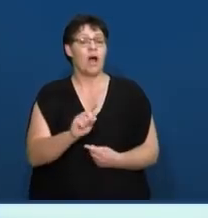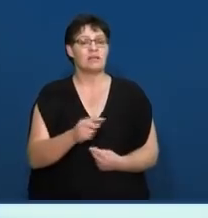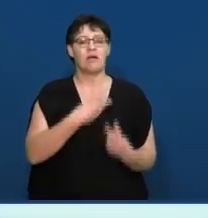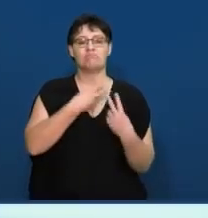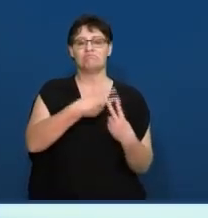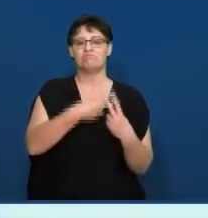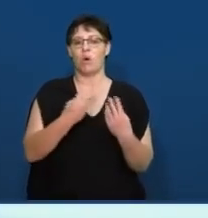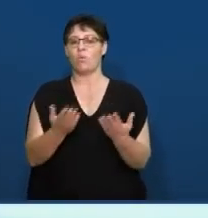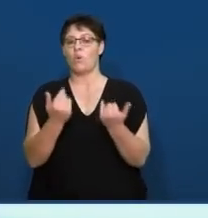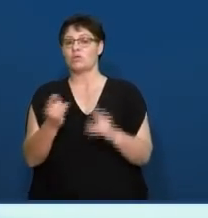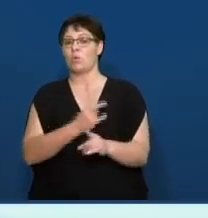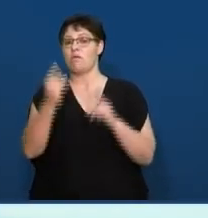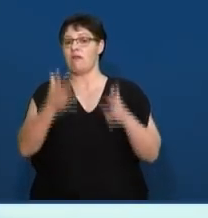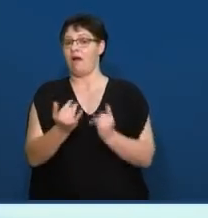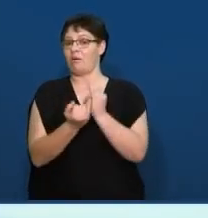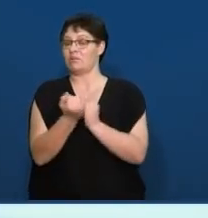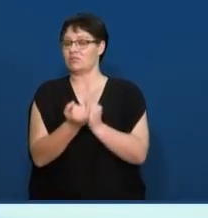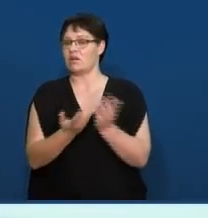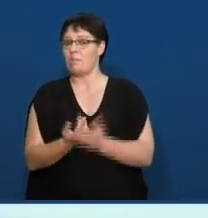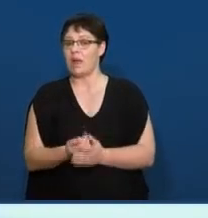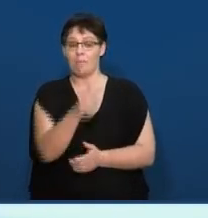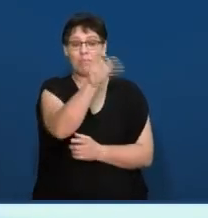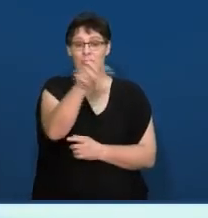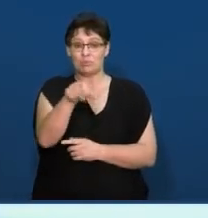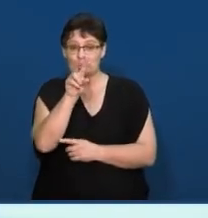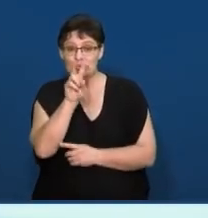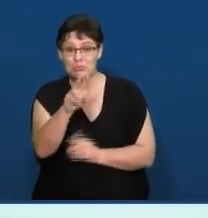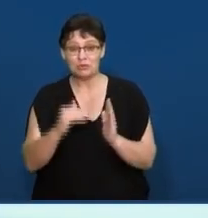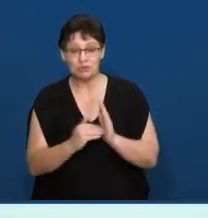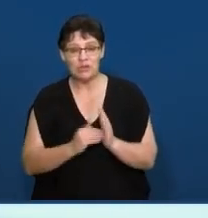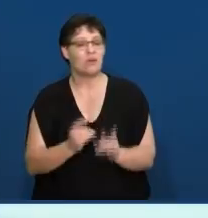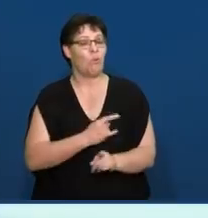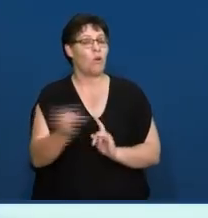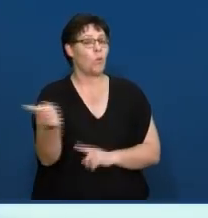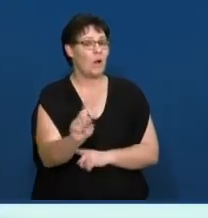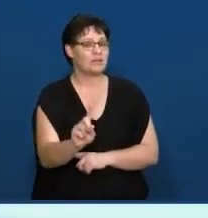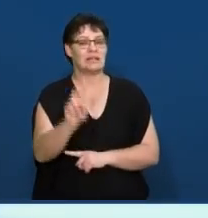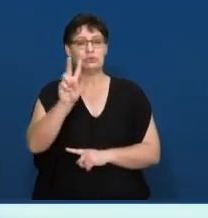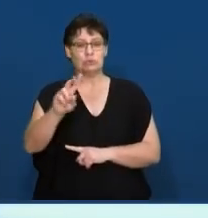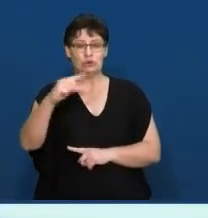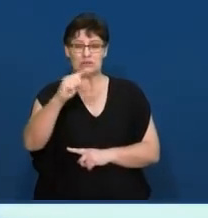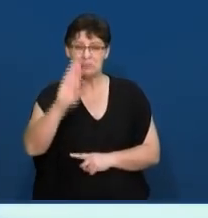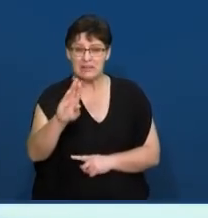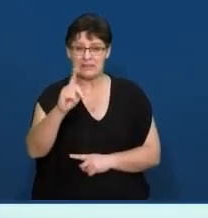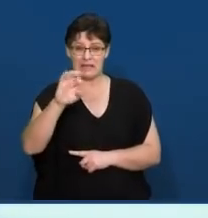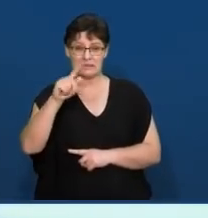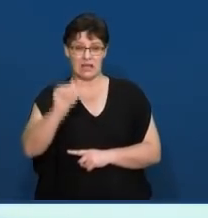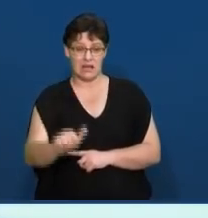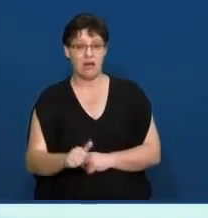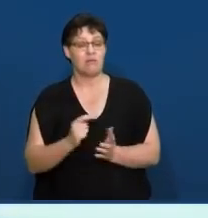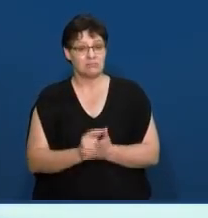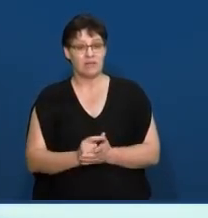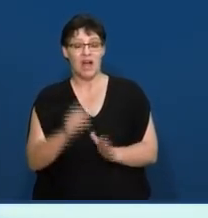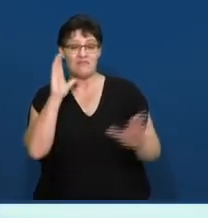hashtag WazoWinner competition, where 2 lucky matriculants stand a chance to win 2 gigs of data. Head on over